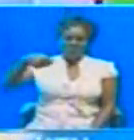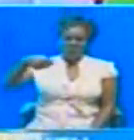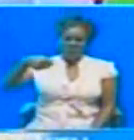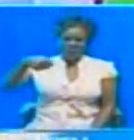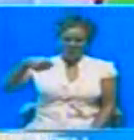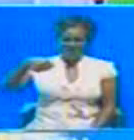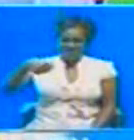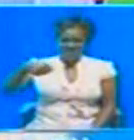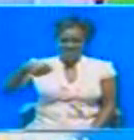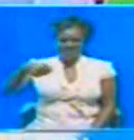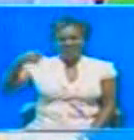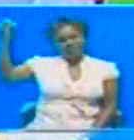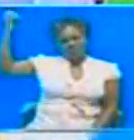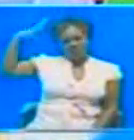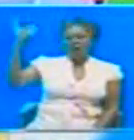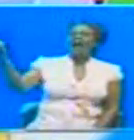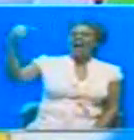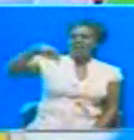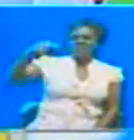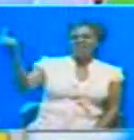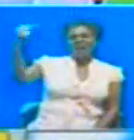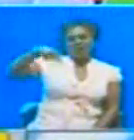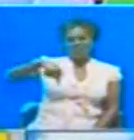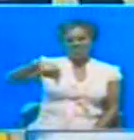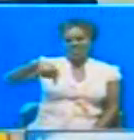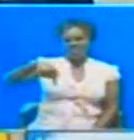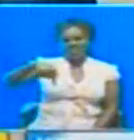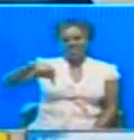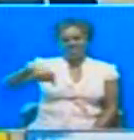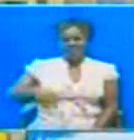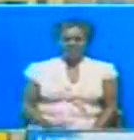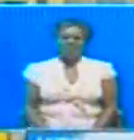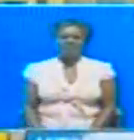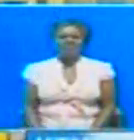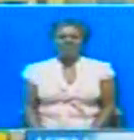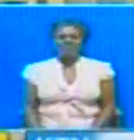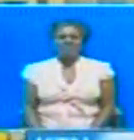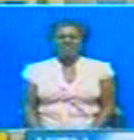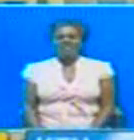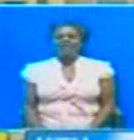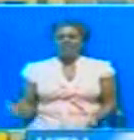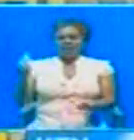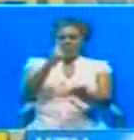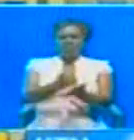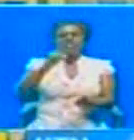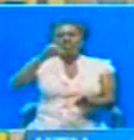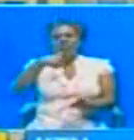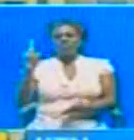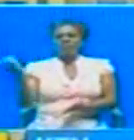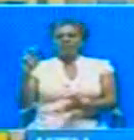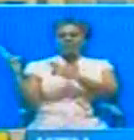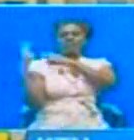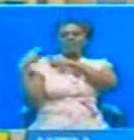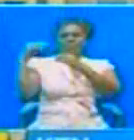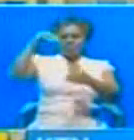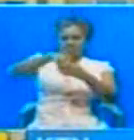Stand by, nilikwambia jua itakaa. Ah, hiyo itakaa. Okay, stand. Omanto. The newly appointed cabinet secretary in charge of the